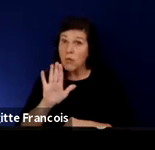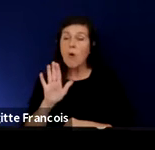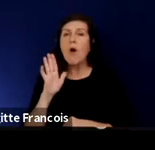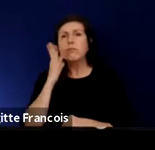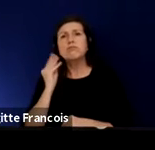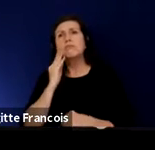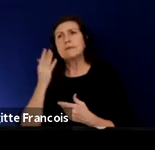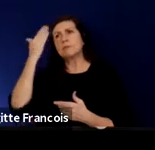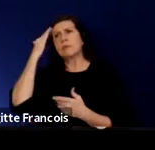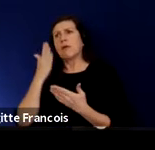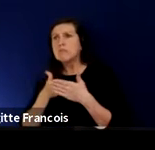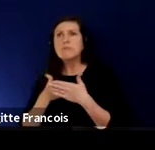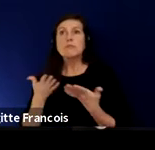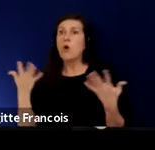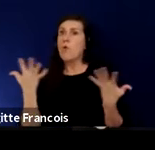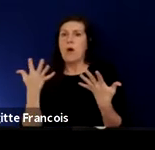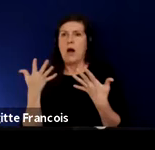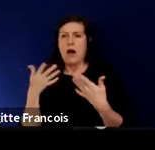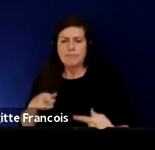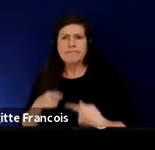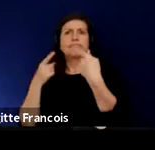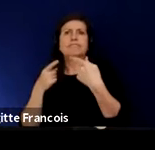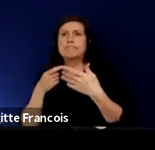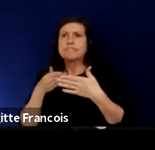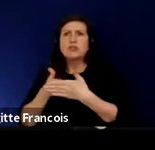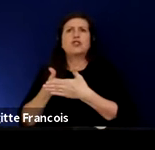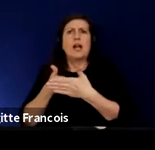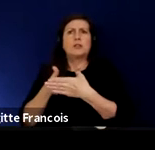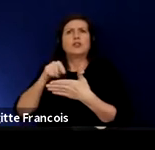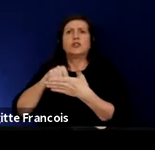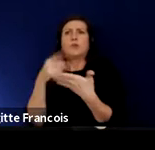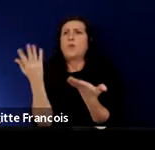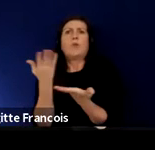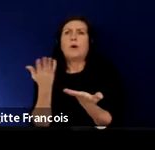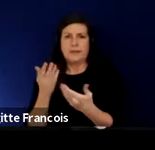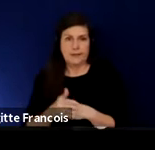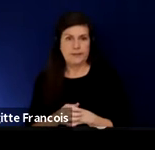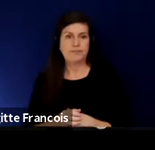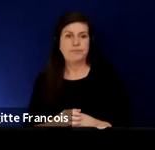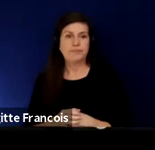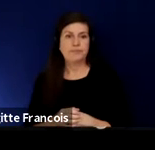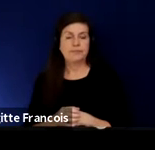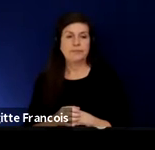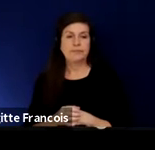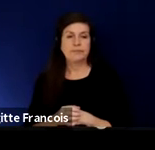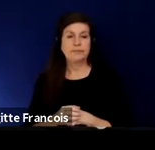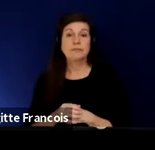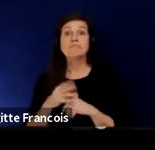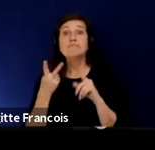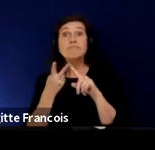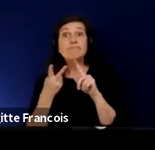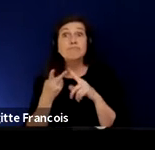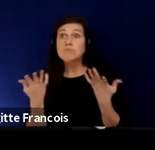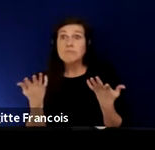main challenges when it comes to user involvement? So why isn't it happening? And then potential solution. What